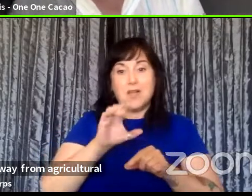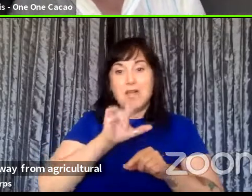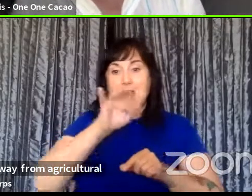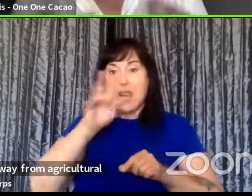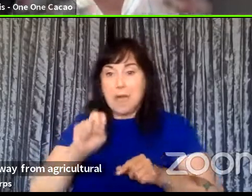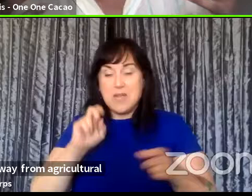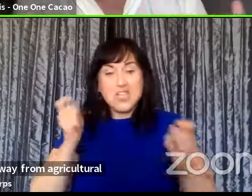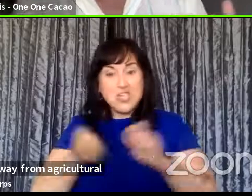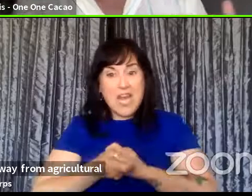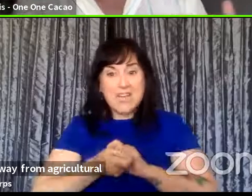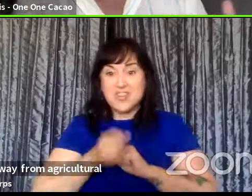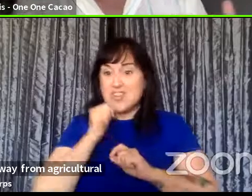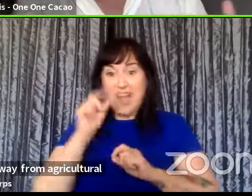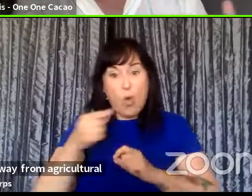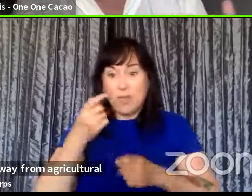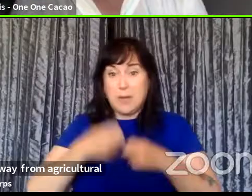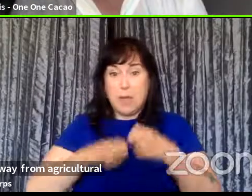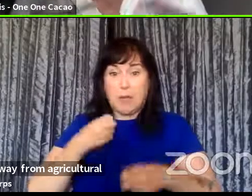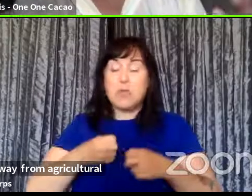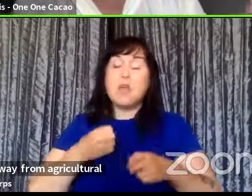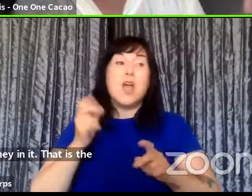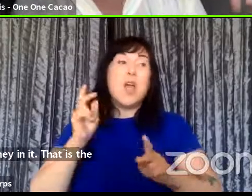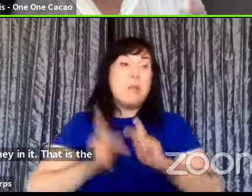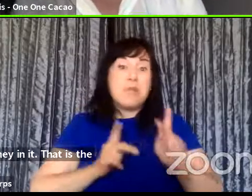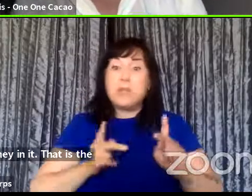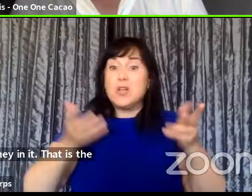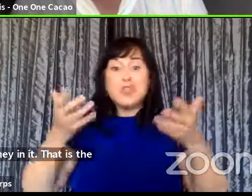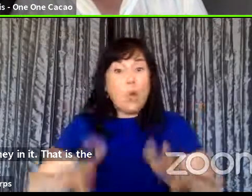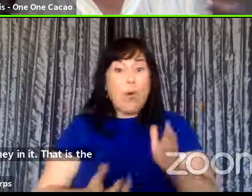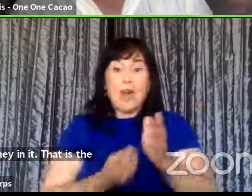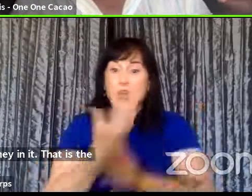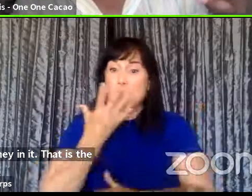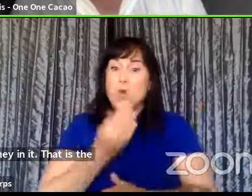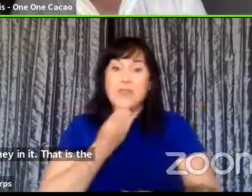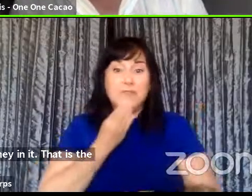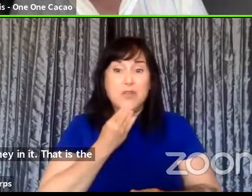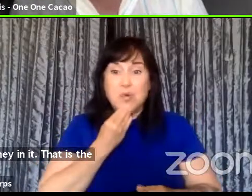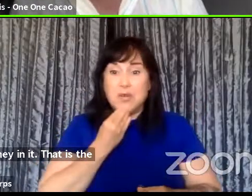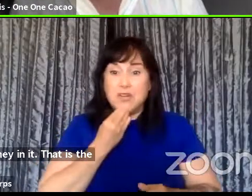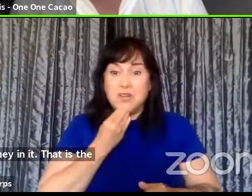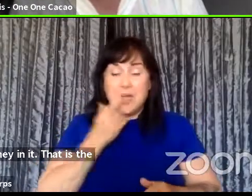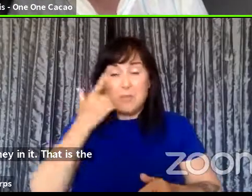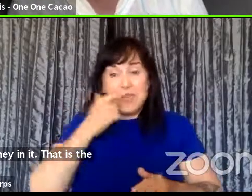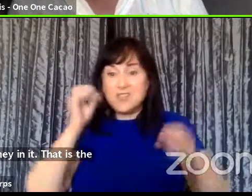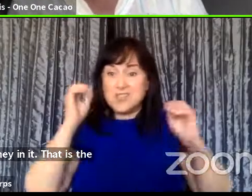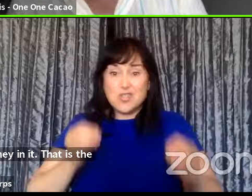food because we don't put value in food, unless you happen to be a Michelin star.